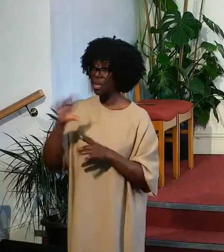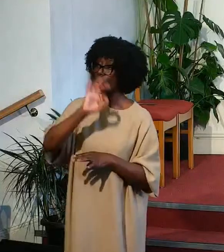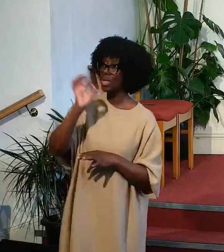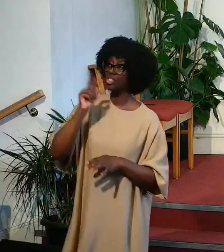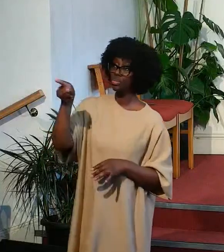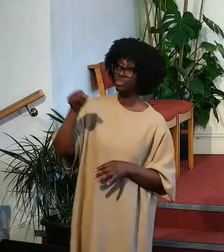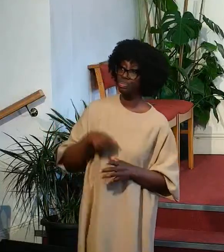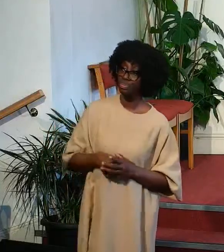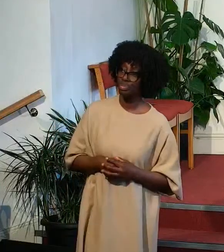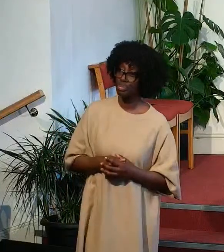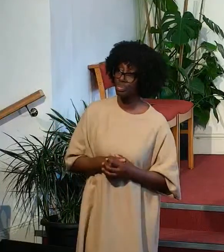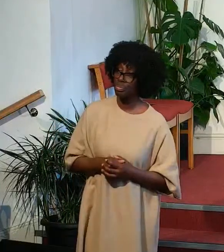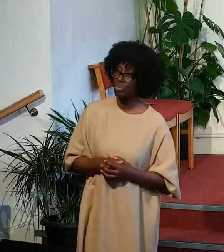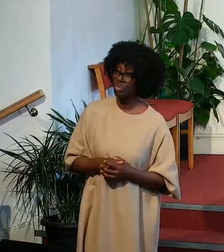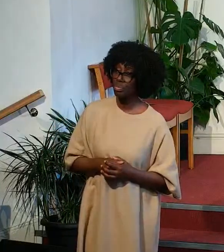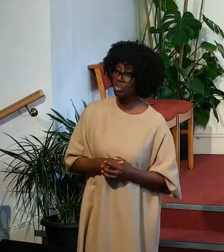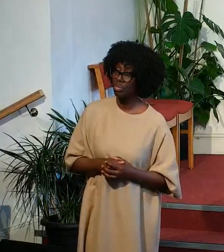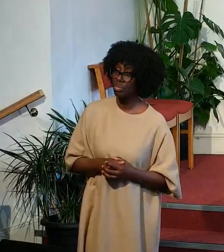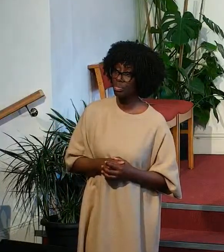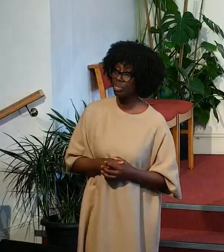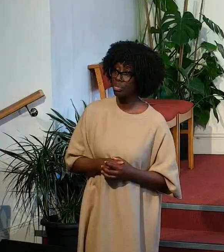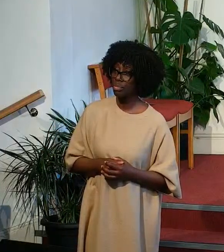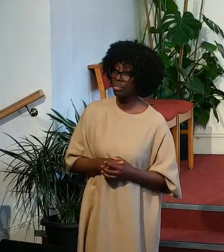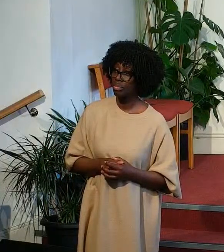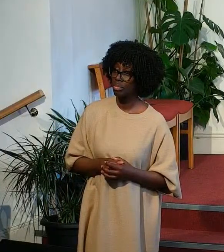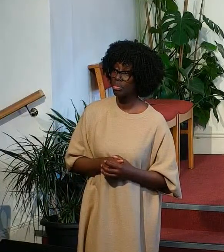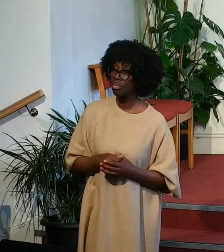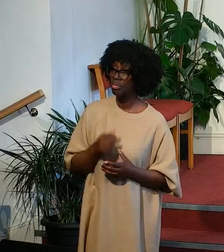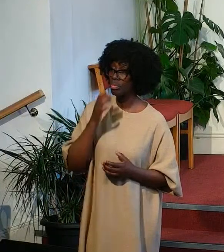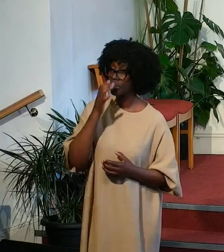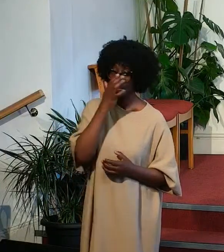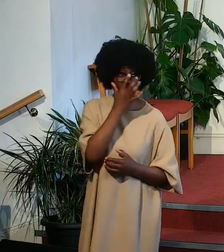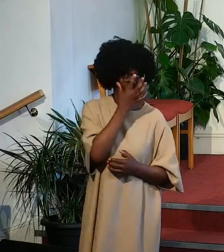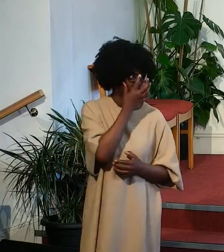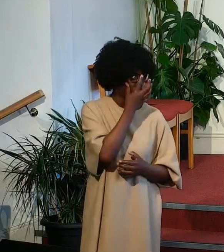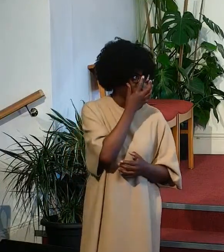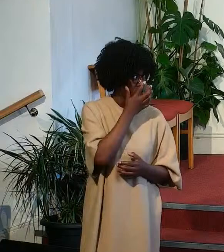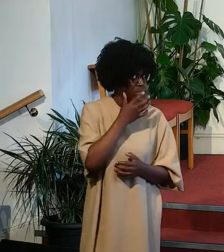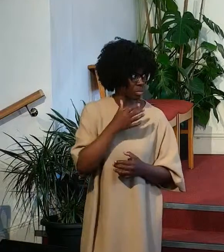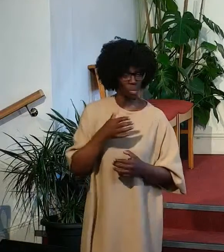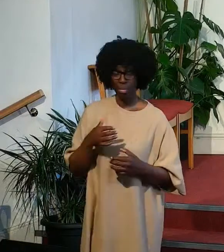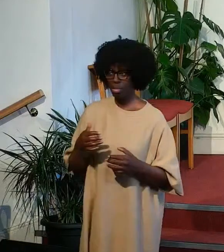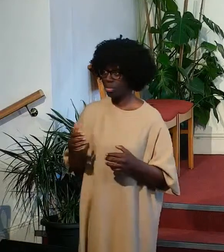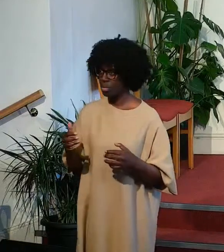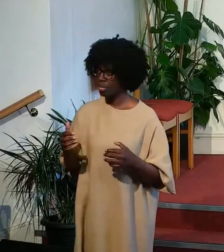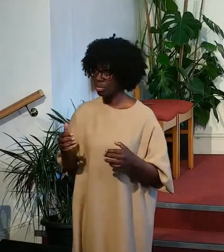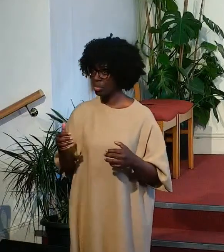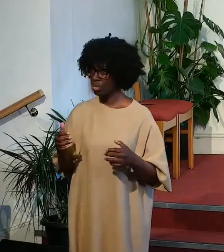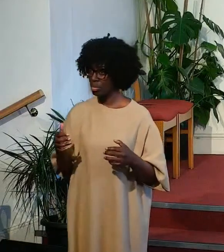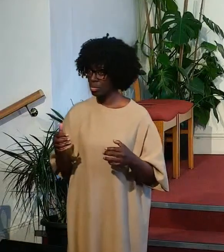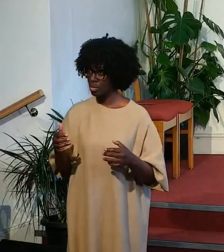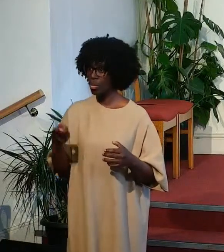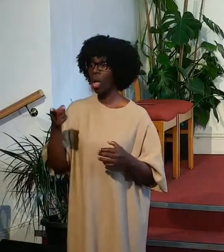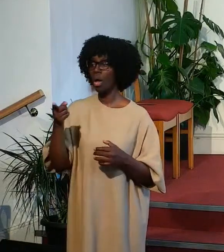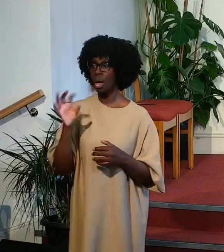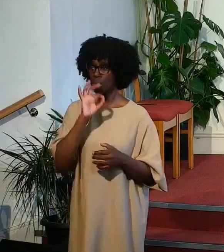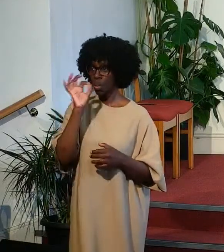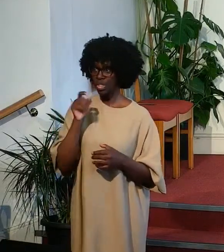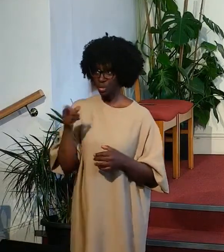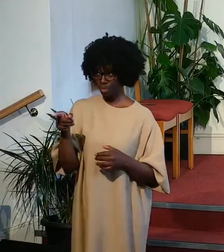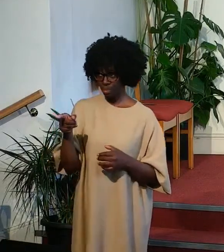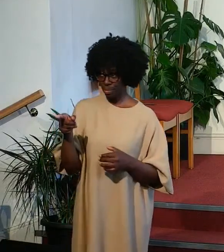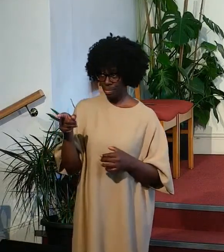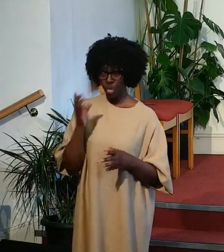Question? Yes? Yes, thank you. It's a question for Dr. Nomsa. Yeah. And it was in reference to